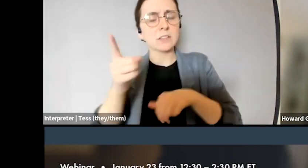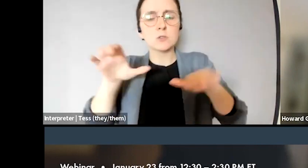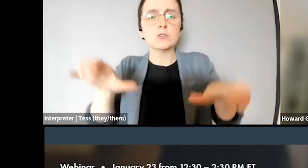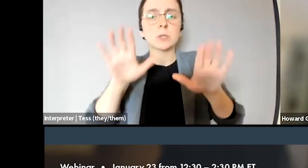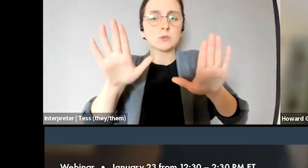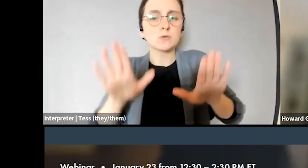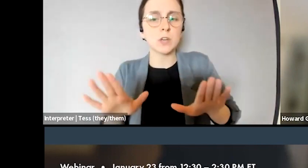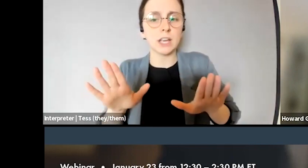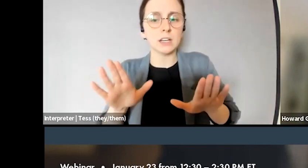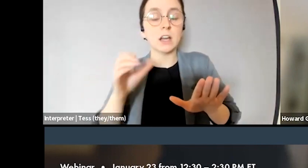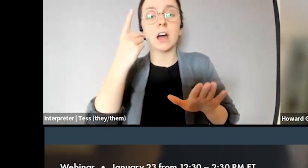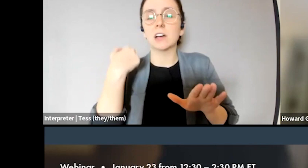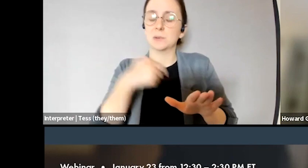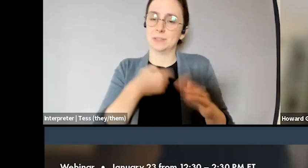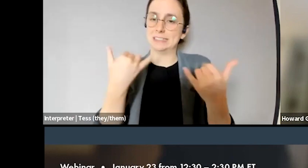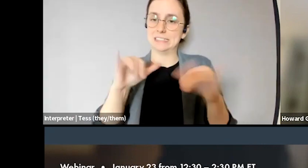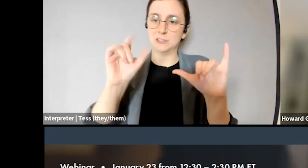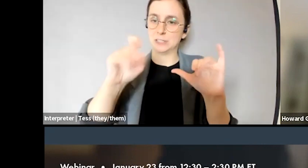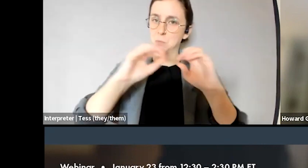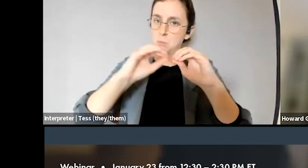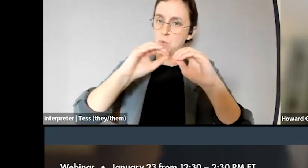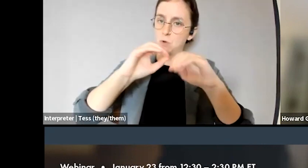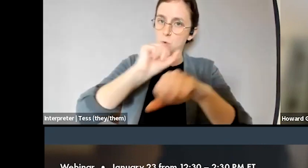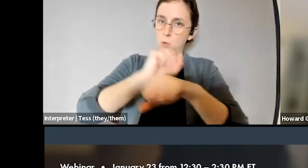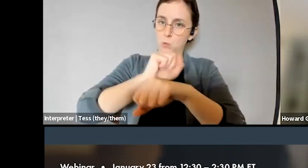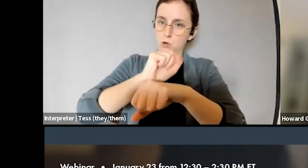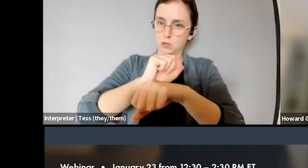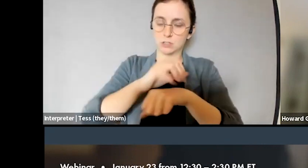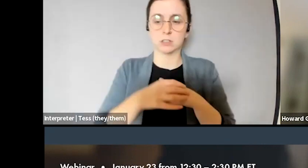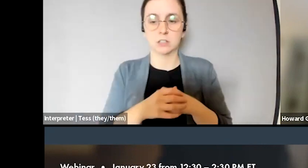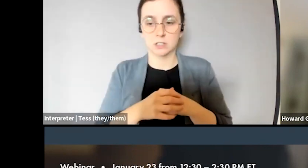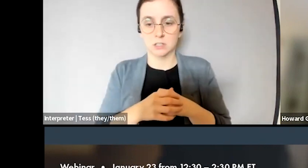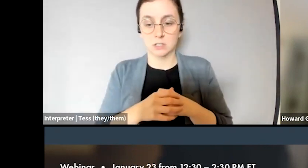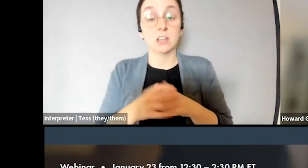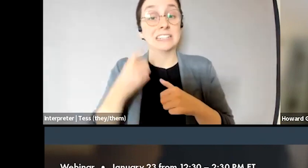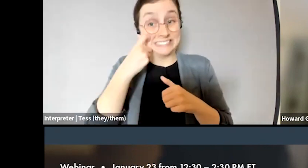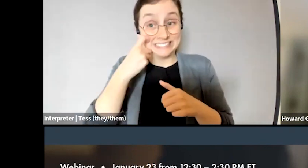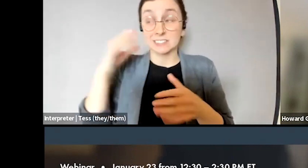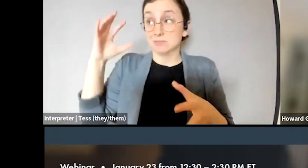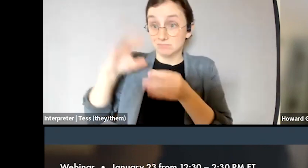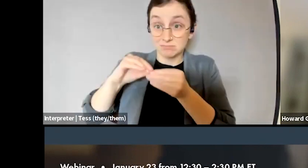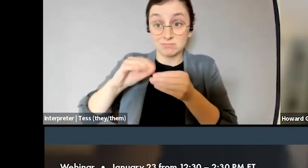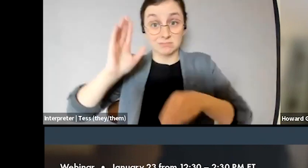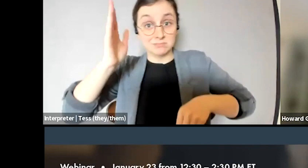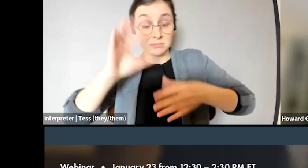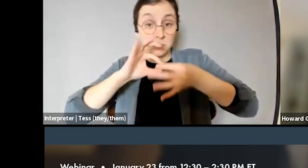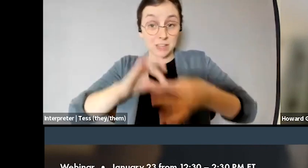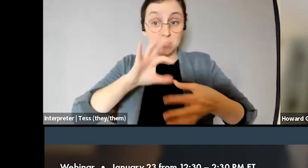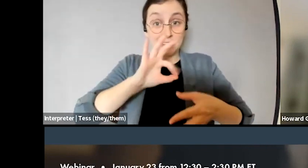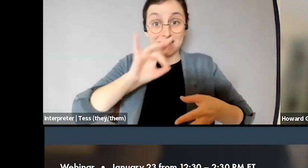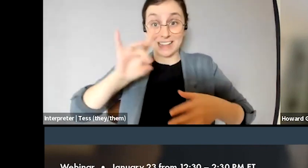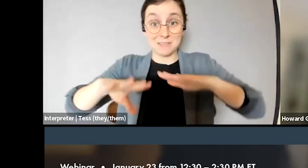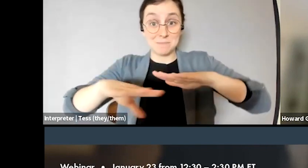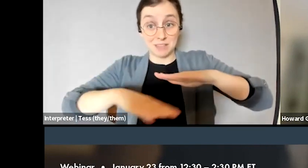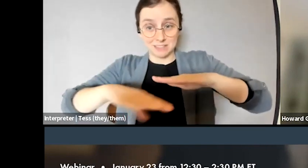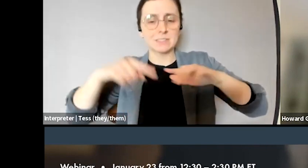needed. After presenting some basics on 988, this particular webinar focused